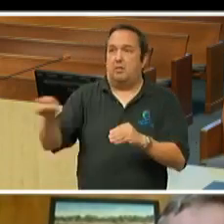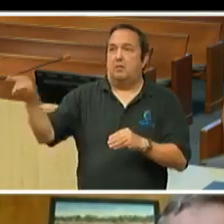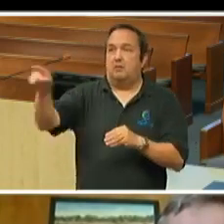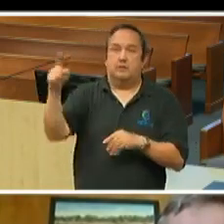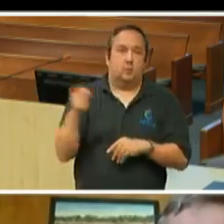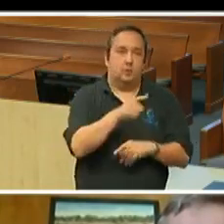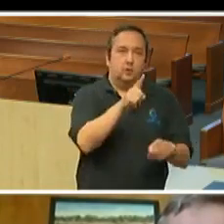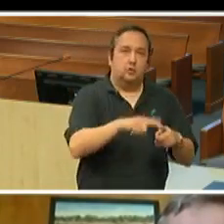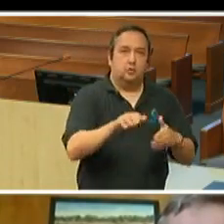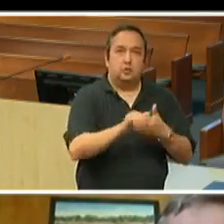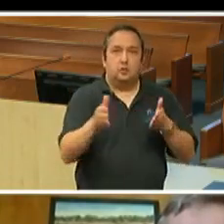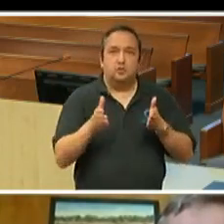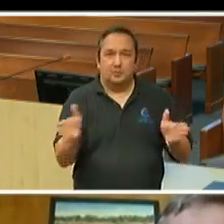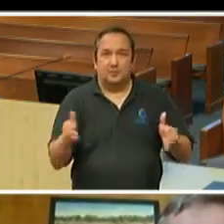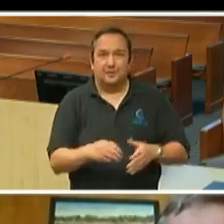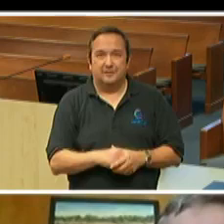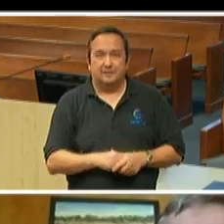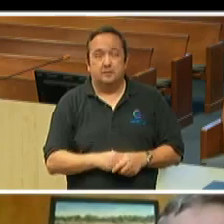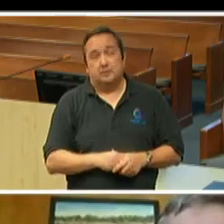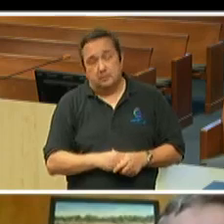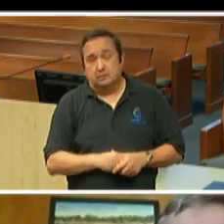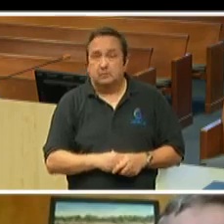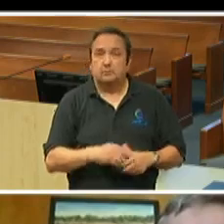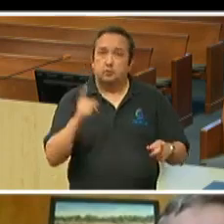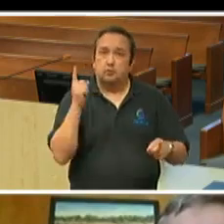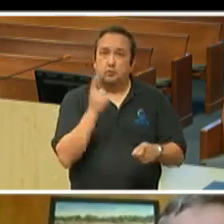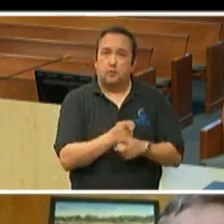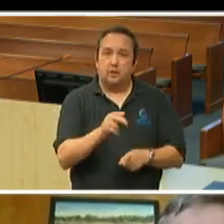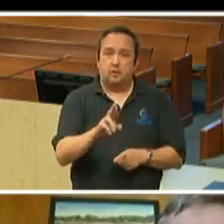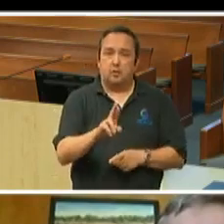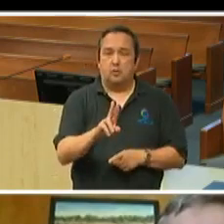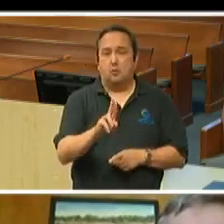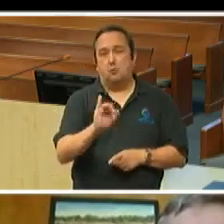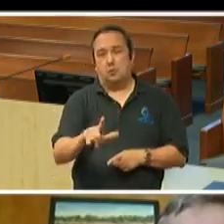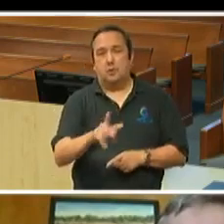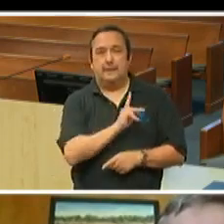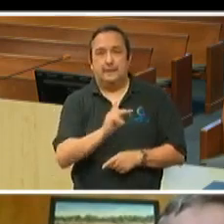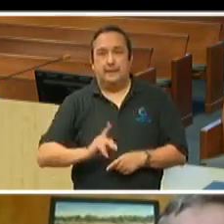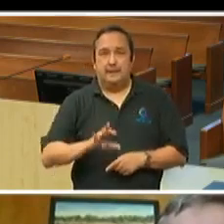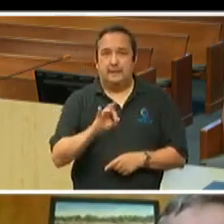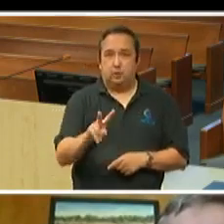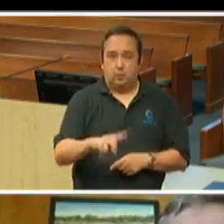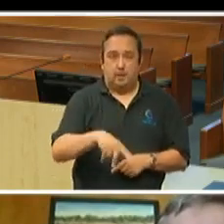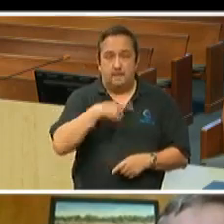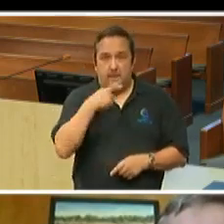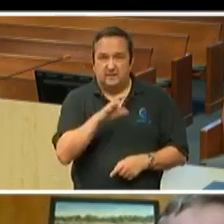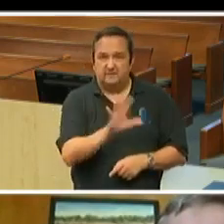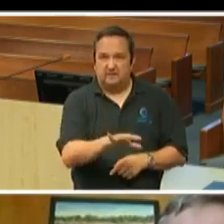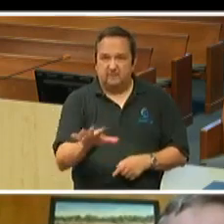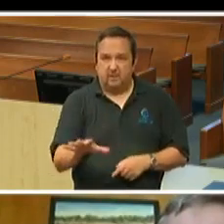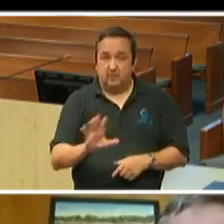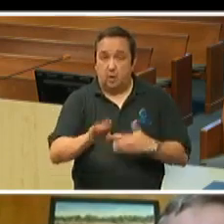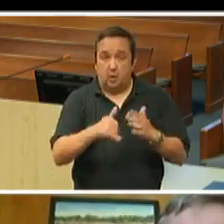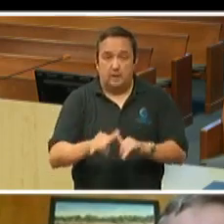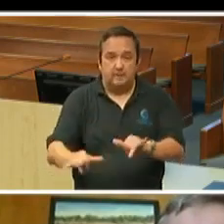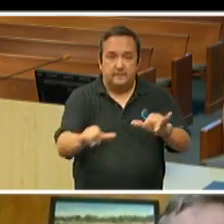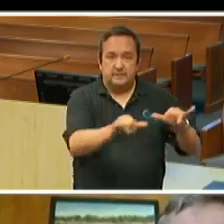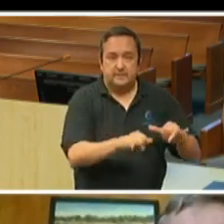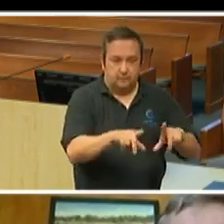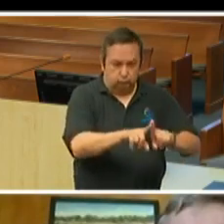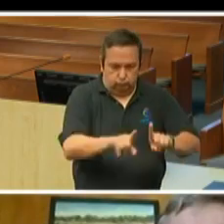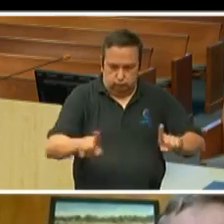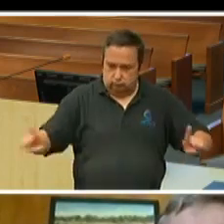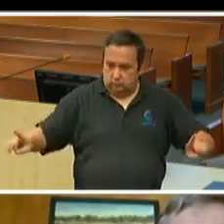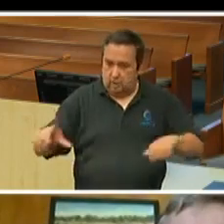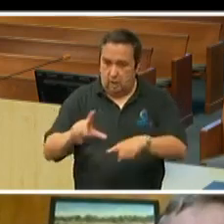lines. So, you know, you're right. Rural King 92, Publix 55, all on that same stretch, and